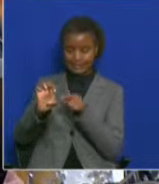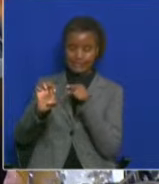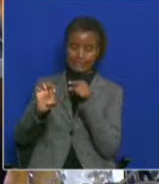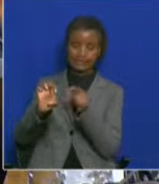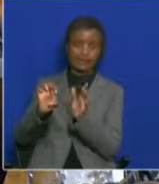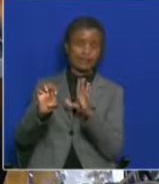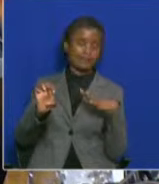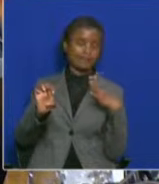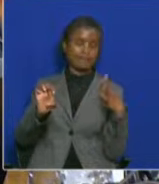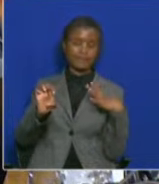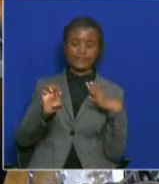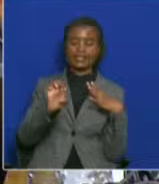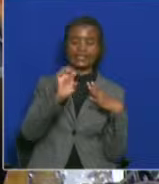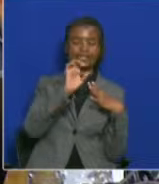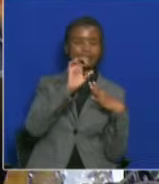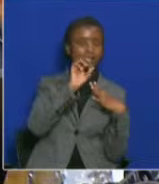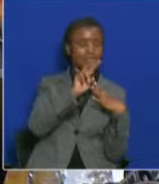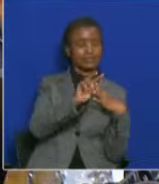Chair.